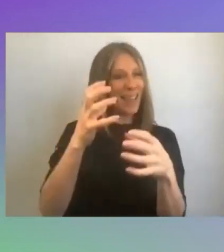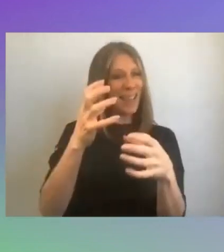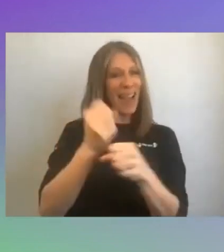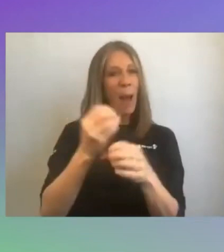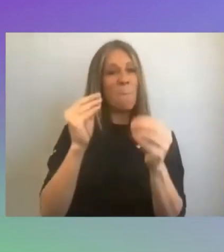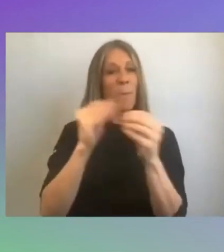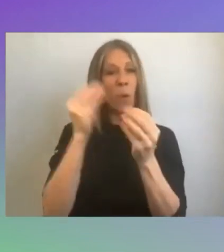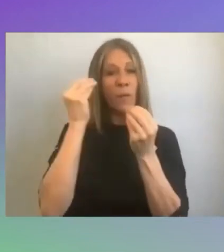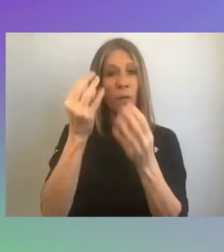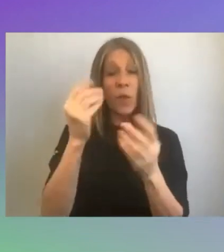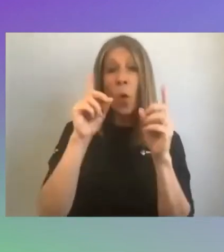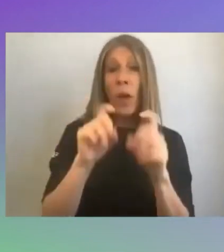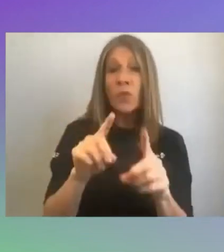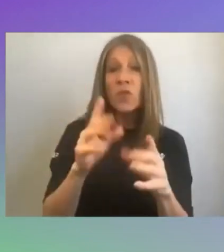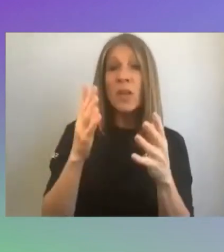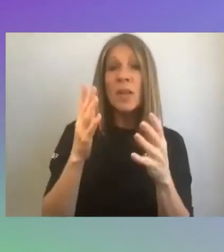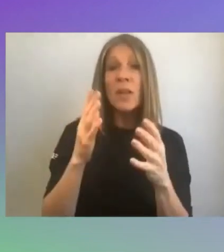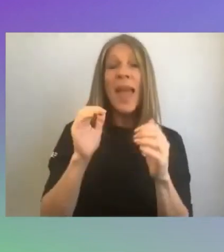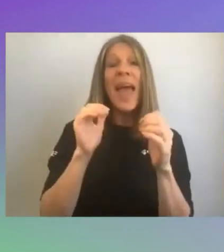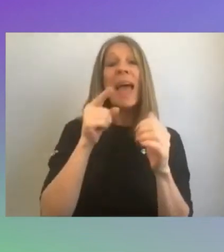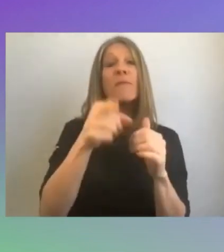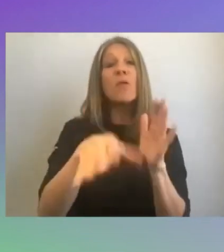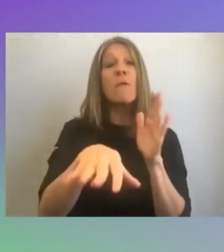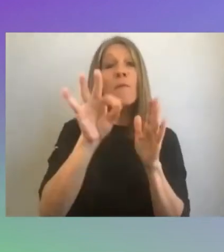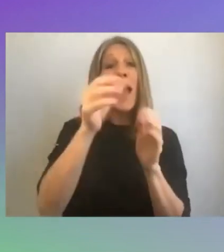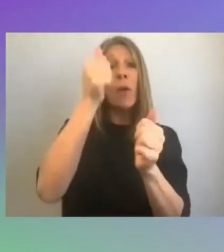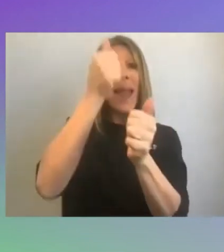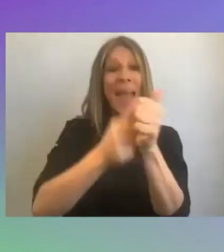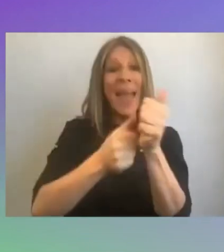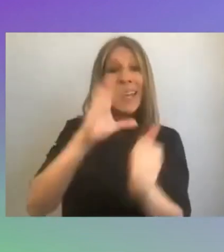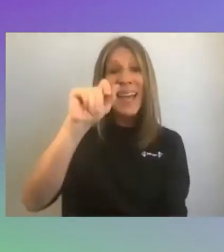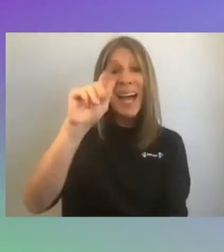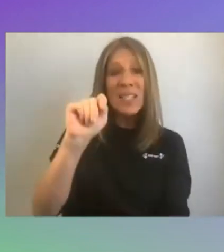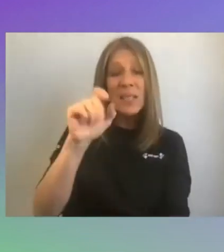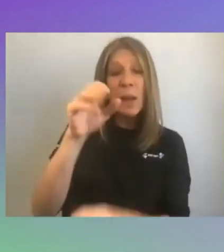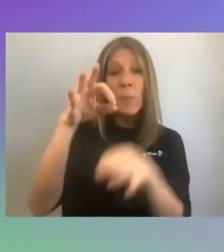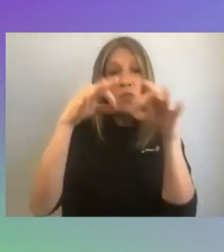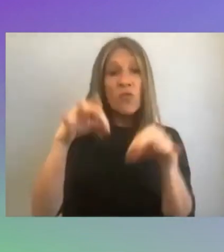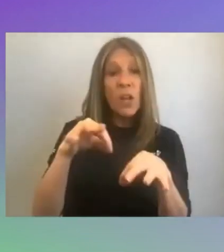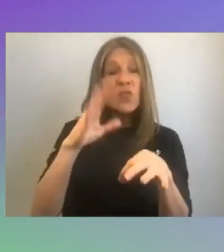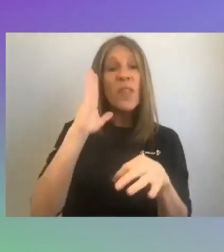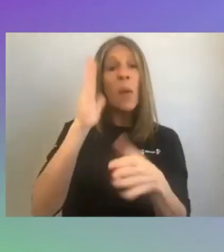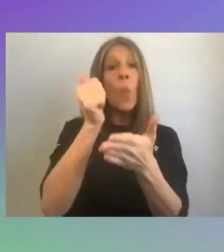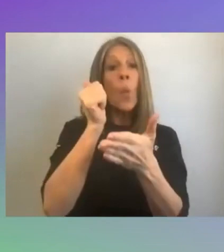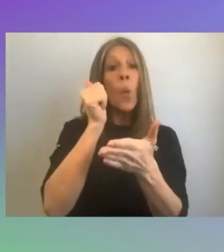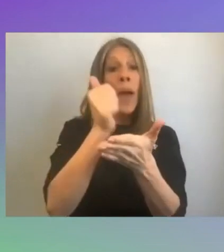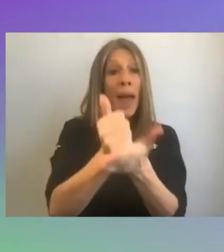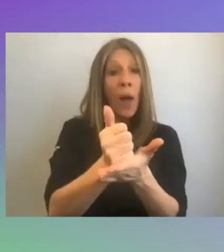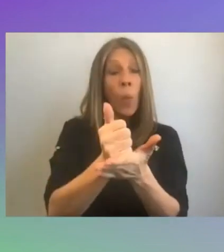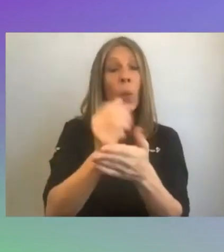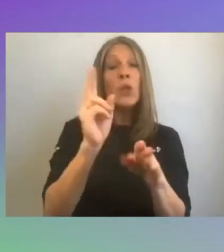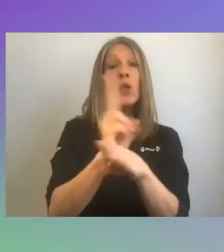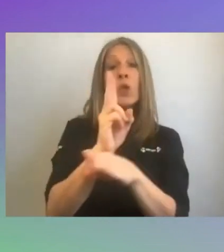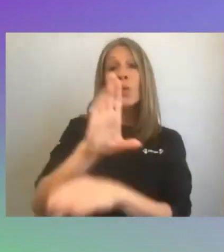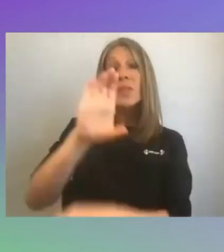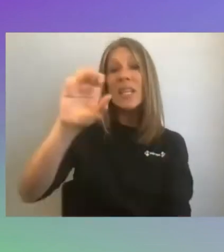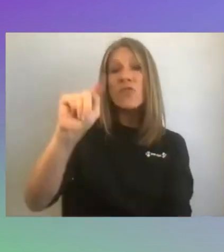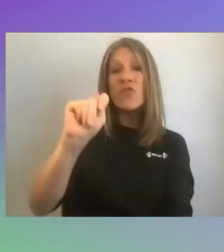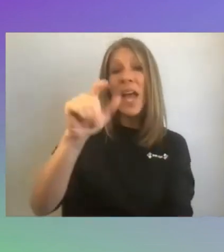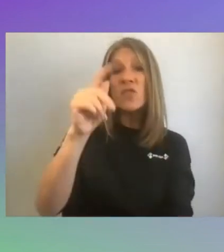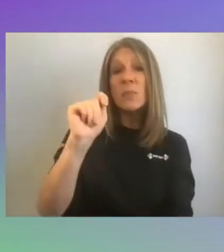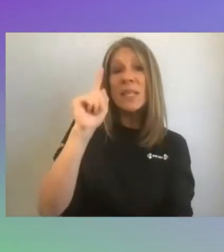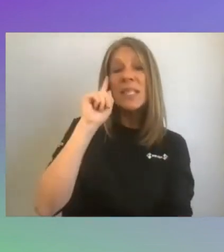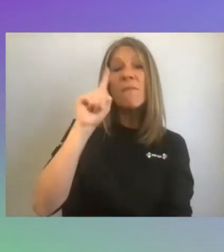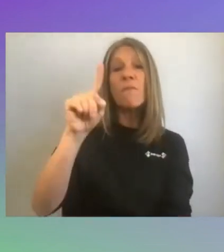question originally was, have you found any custom instructions that are particularly helpful when using ChatGPT for